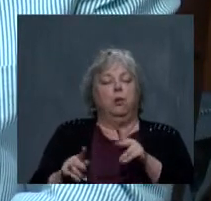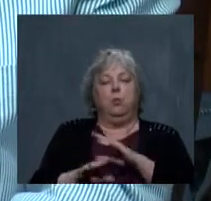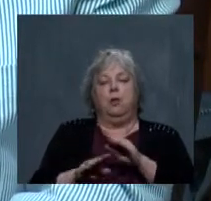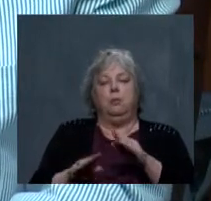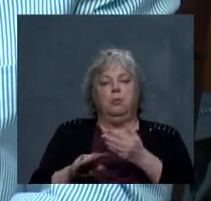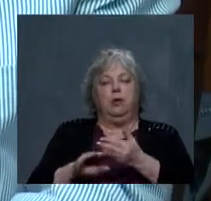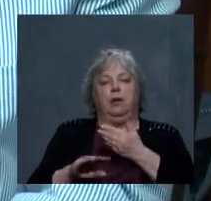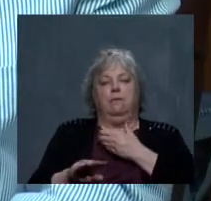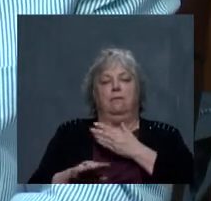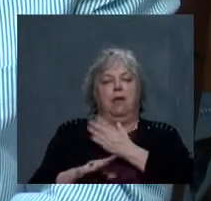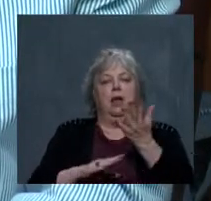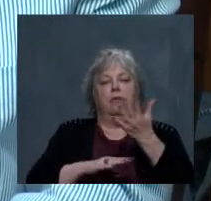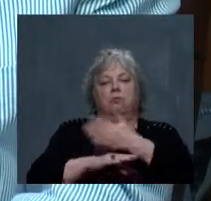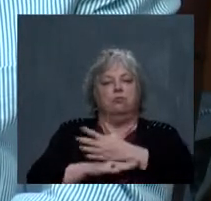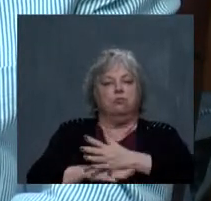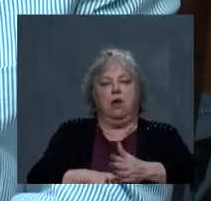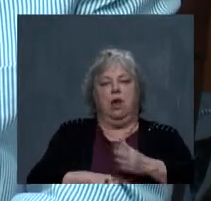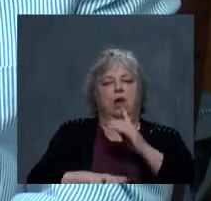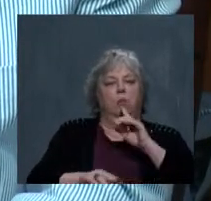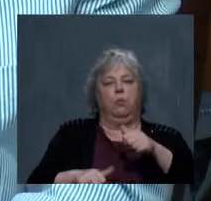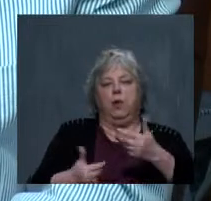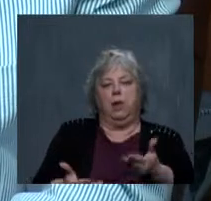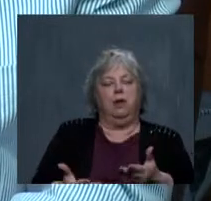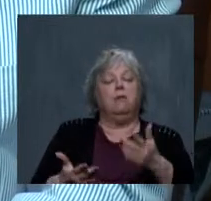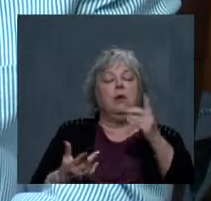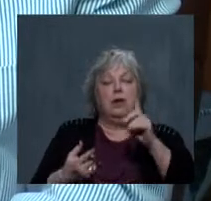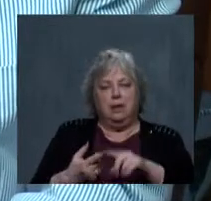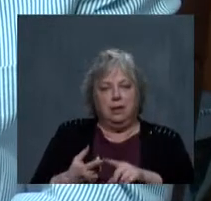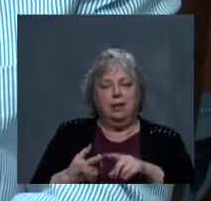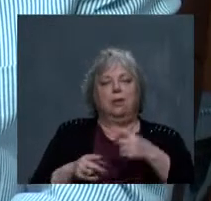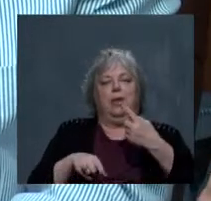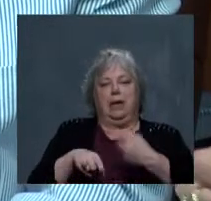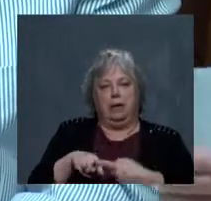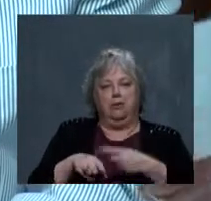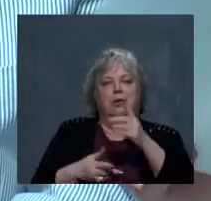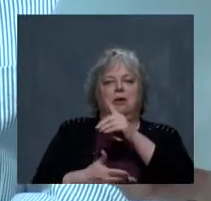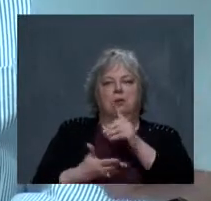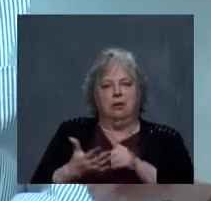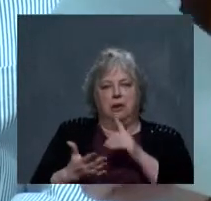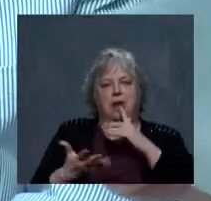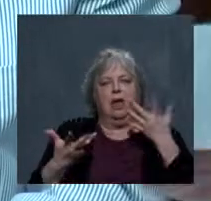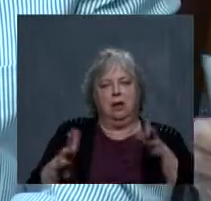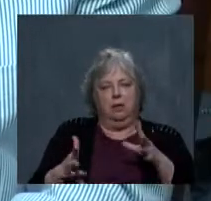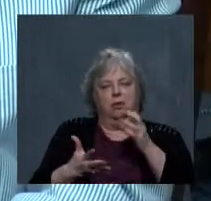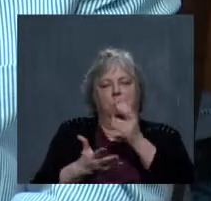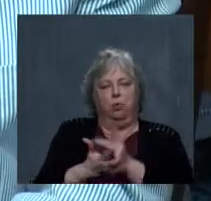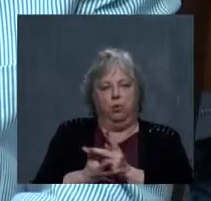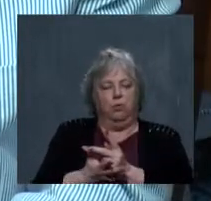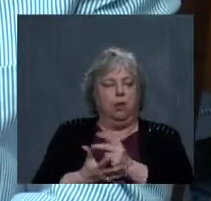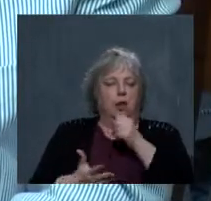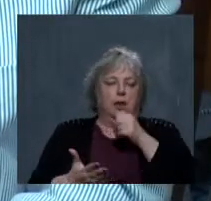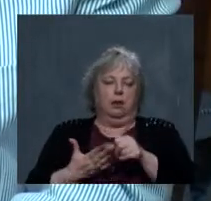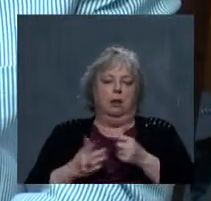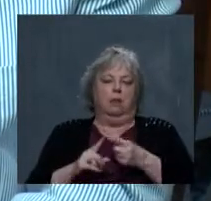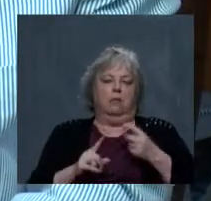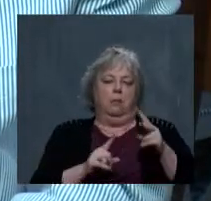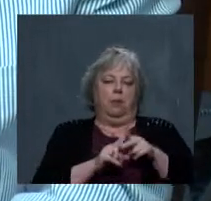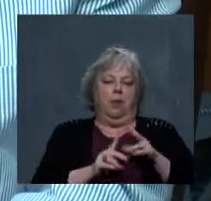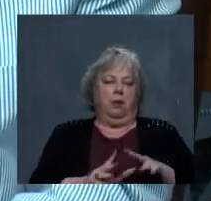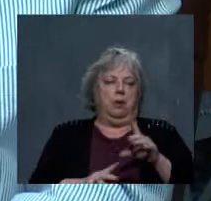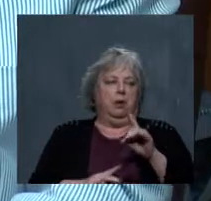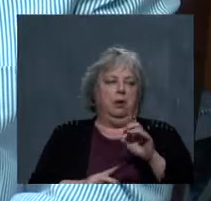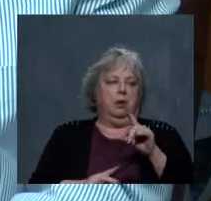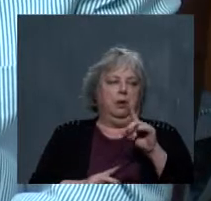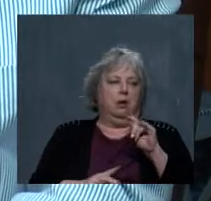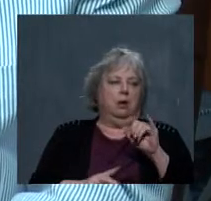grading permits for construction of the subdivision, will be issued by staff until the intersection design is approved. And the letter from the applicant,